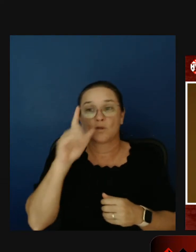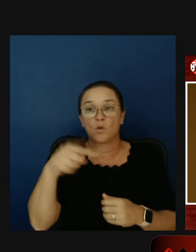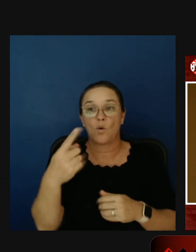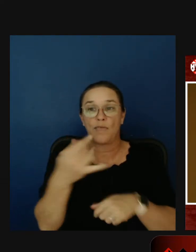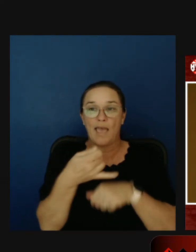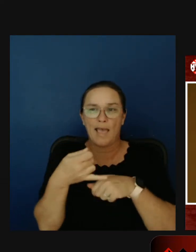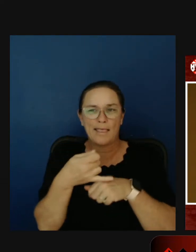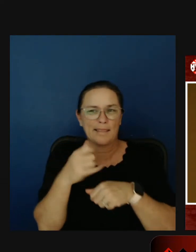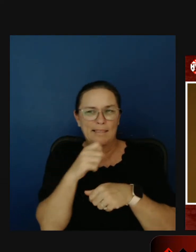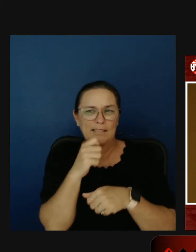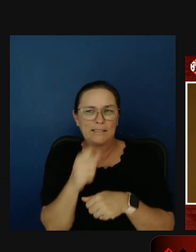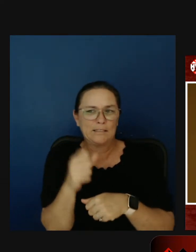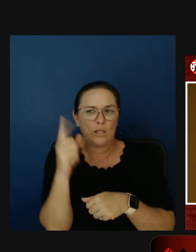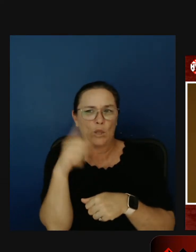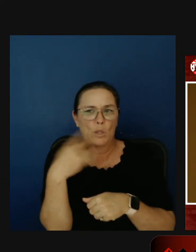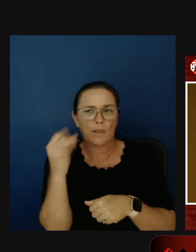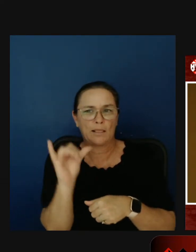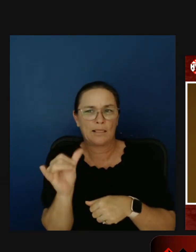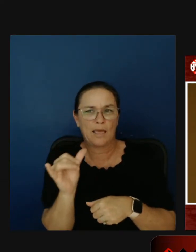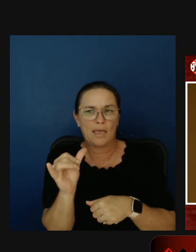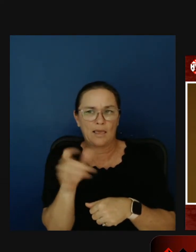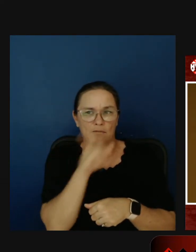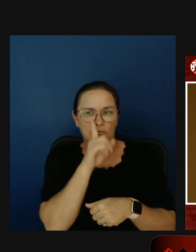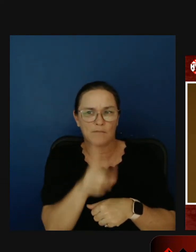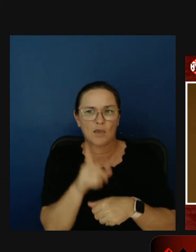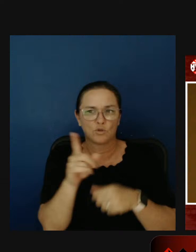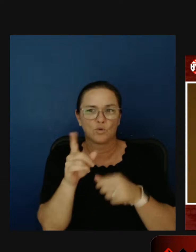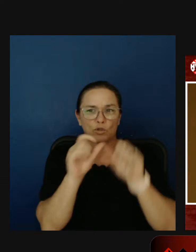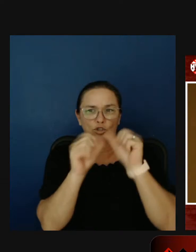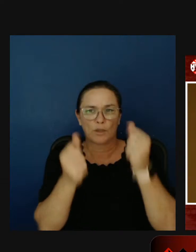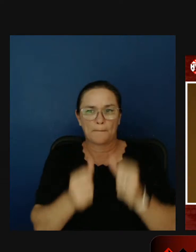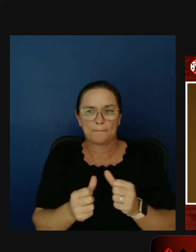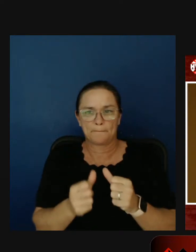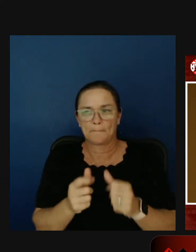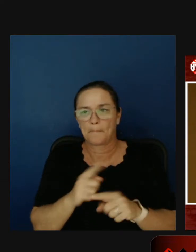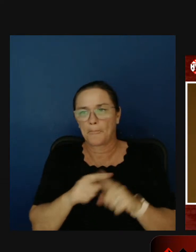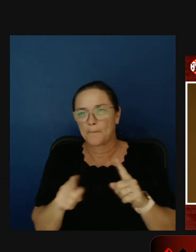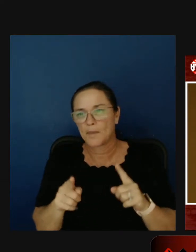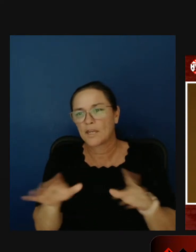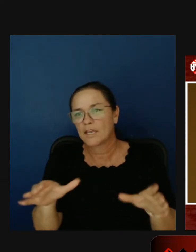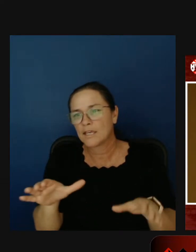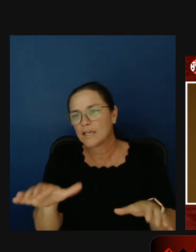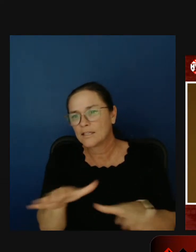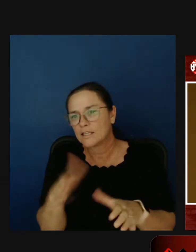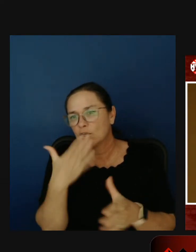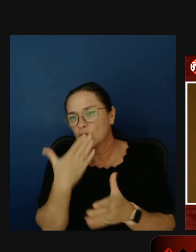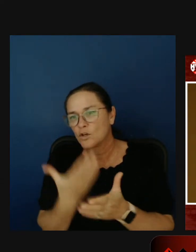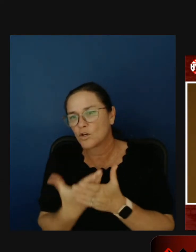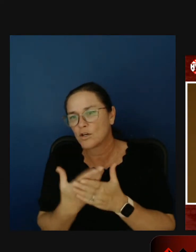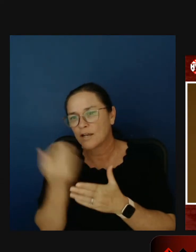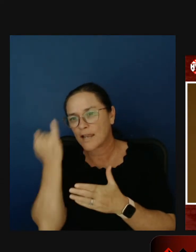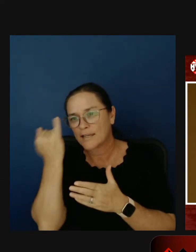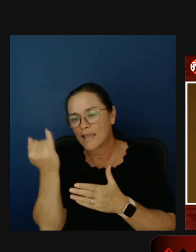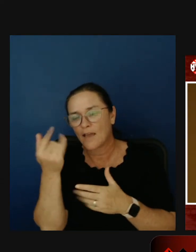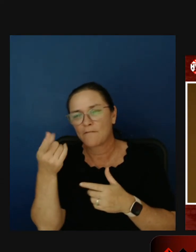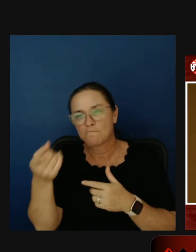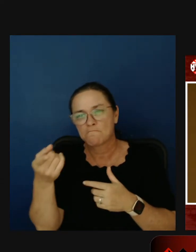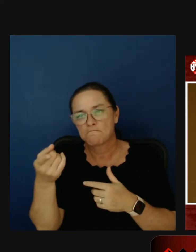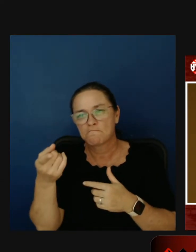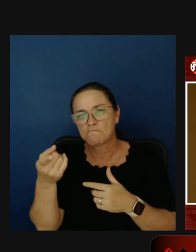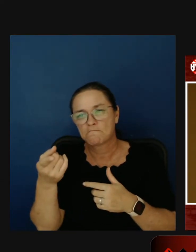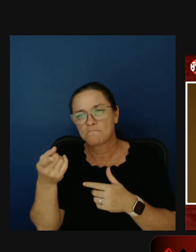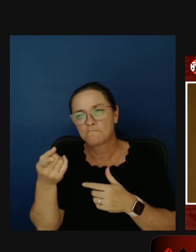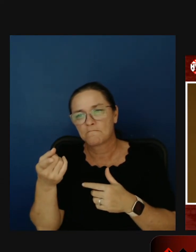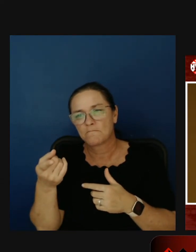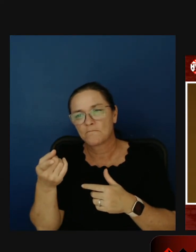really resemble the shape it actually has. But he did a pretty good job of being able to pick out, you know, the